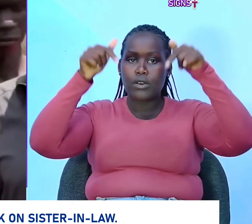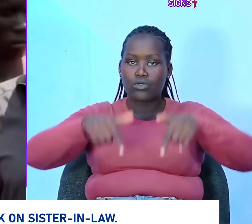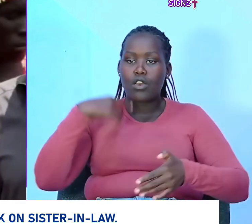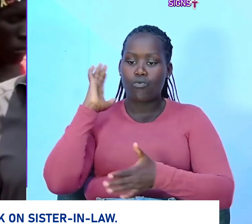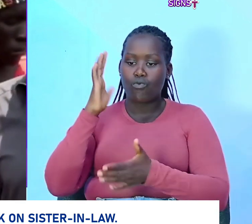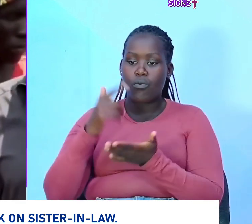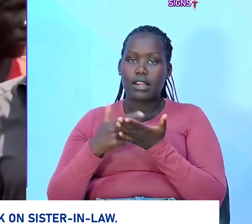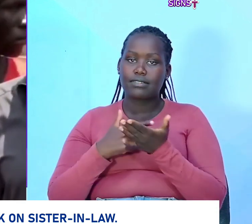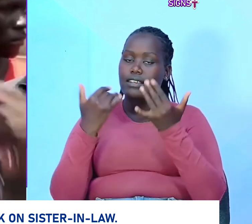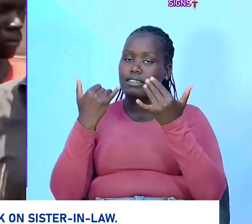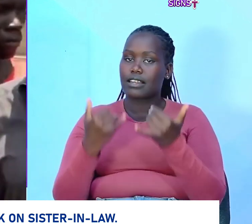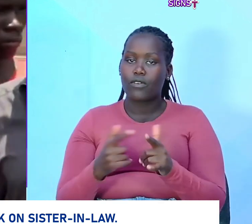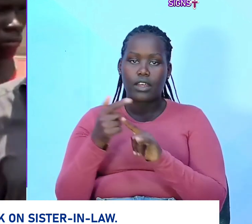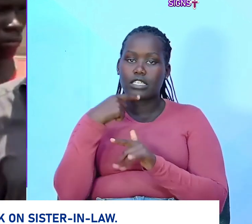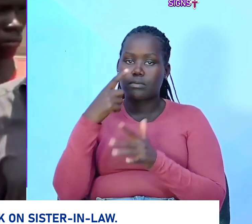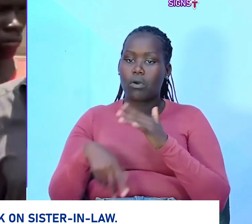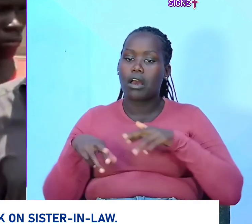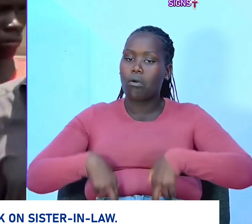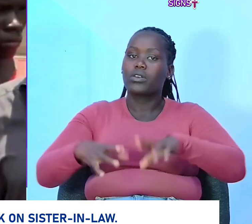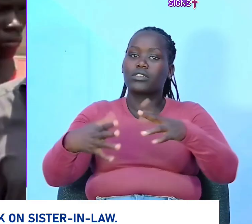hizi. Sasa unaona nasema ako kwa njia.